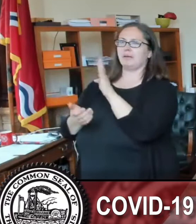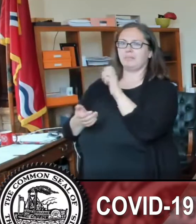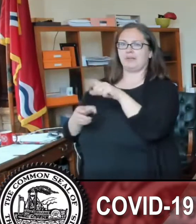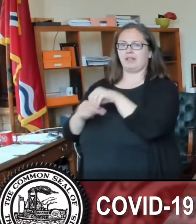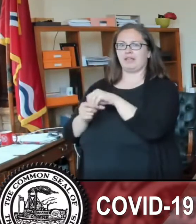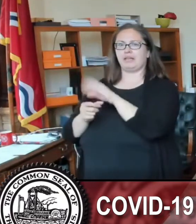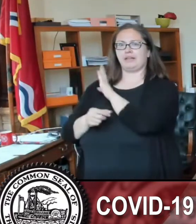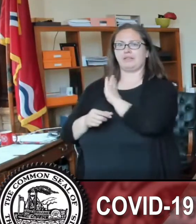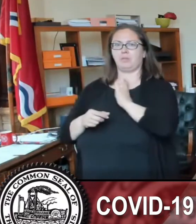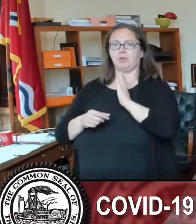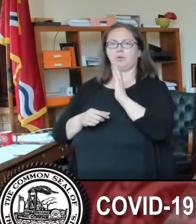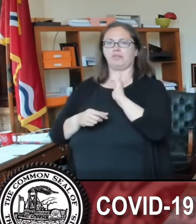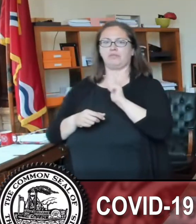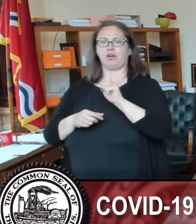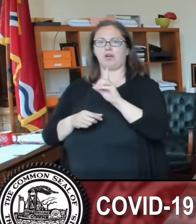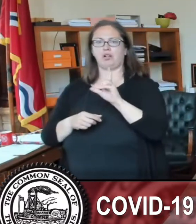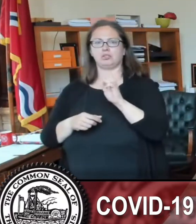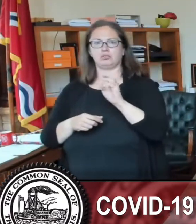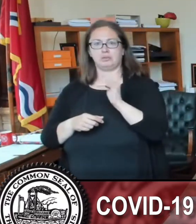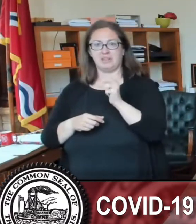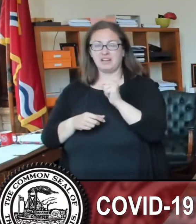think, fingers crossed, it'll be passed tomorrow.